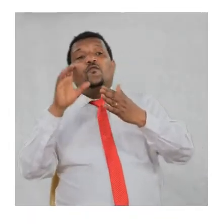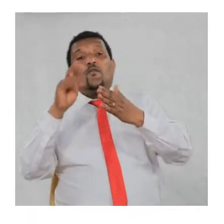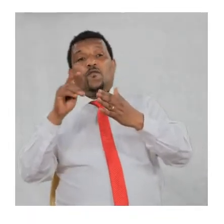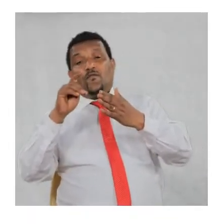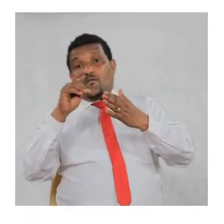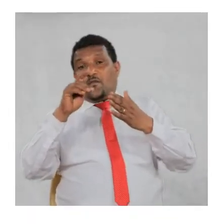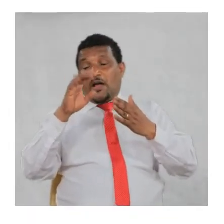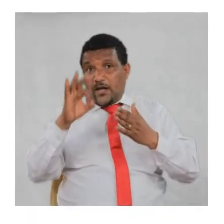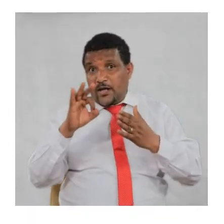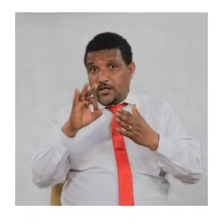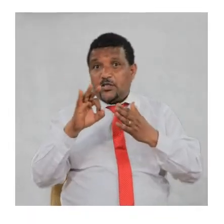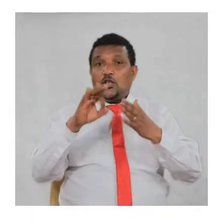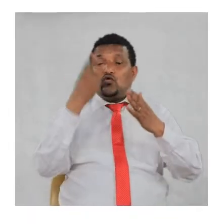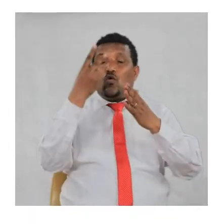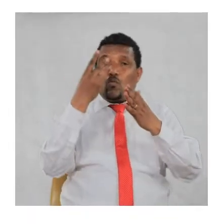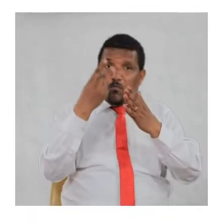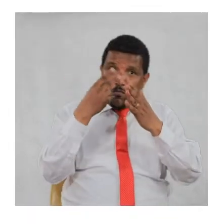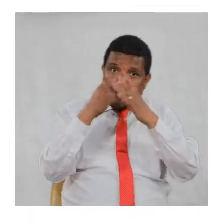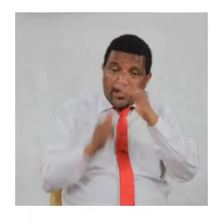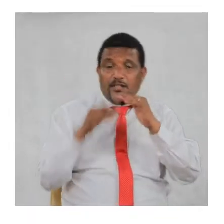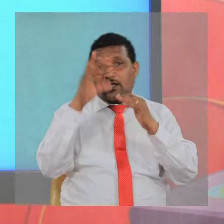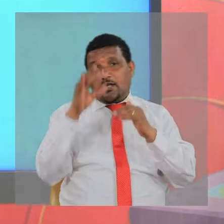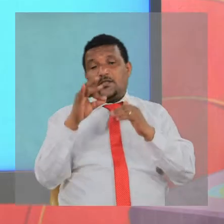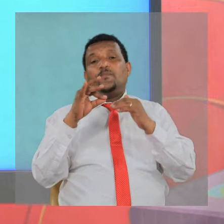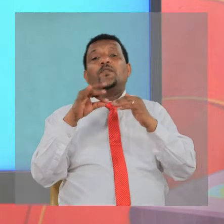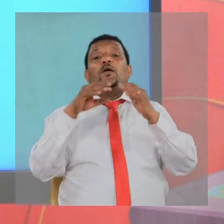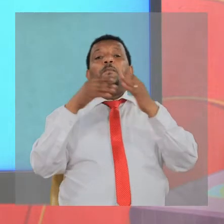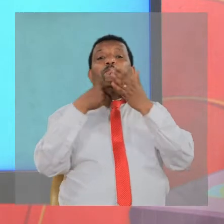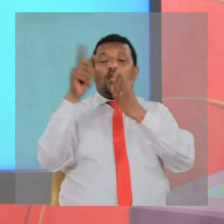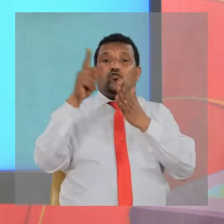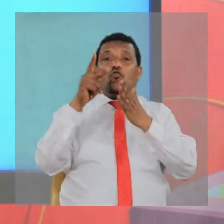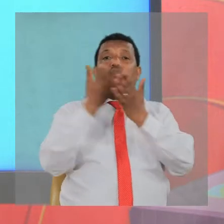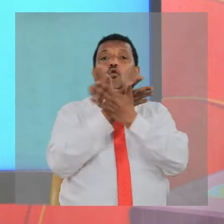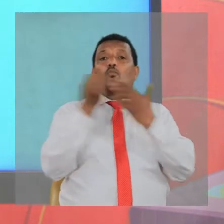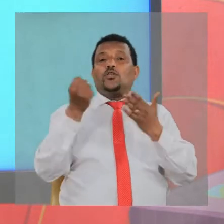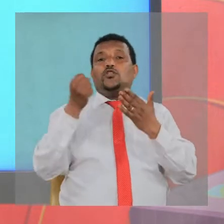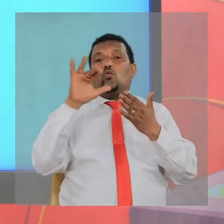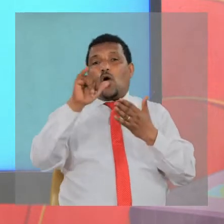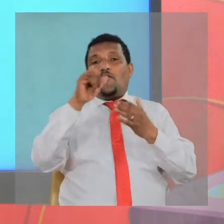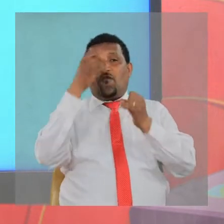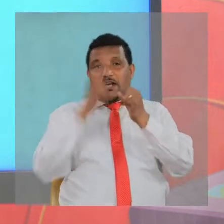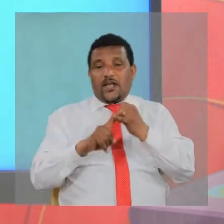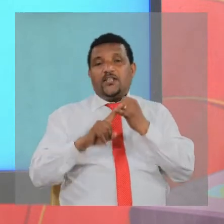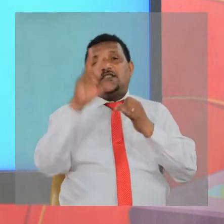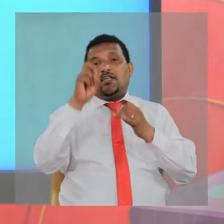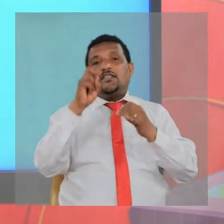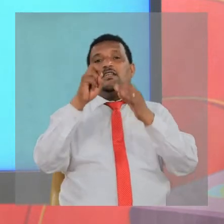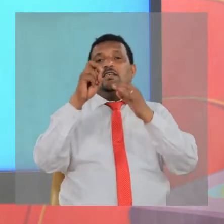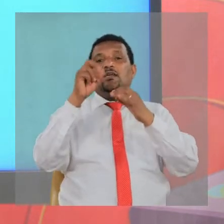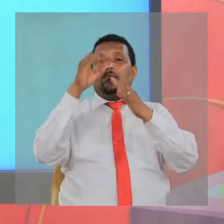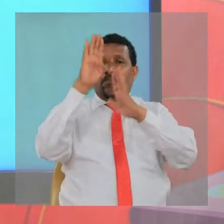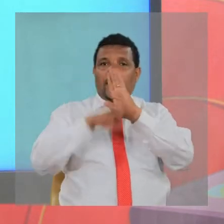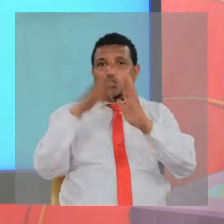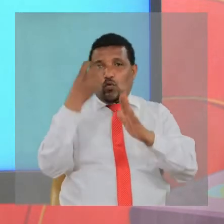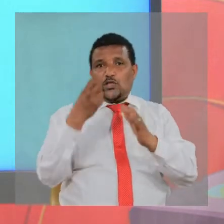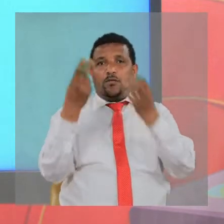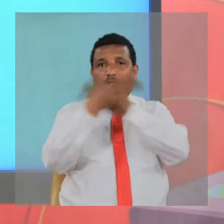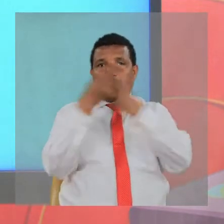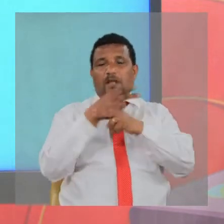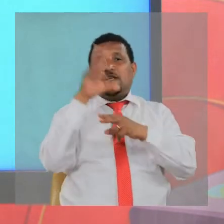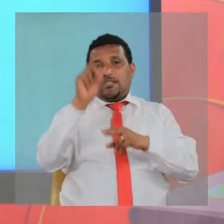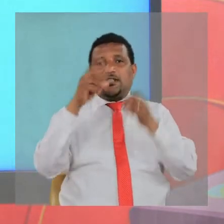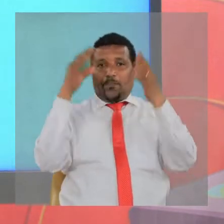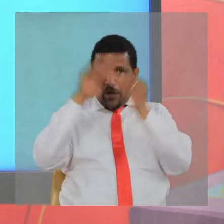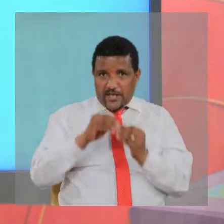divided by the price of commodity Y final is 30 minus 20 multiplied by